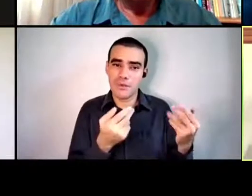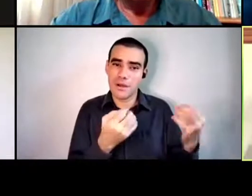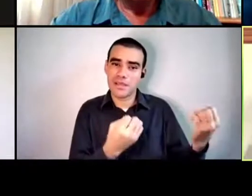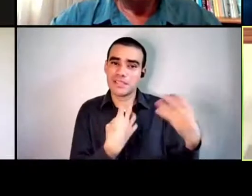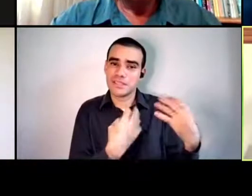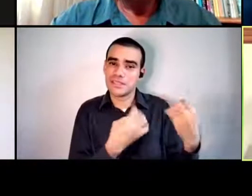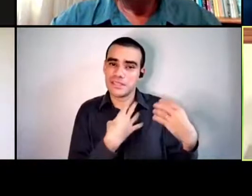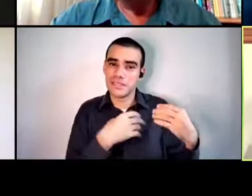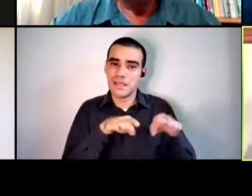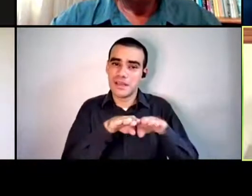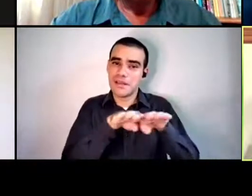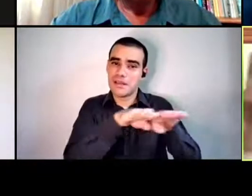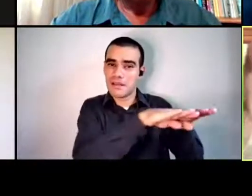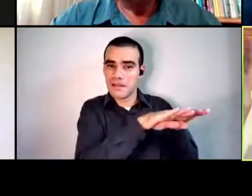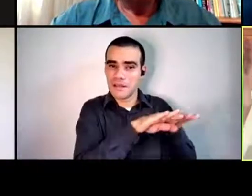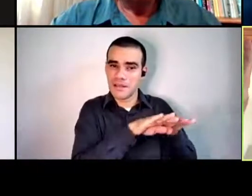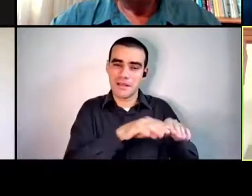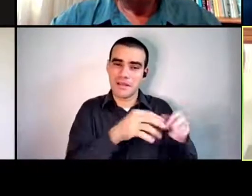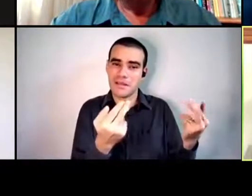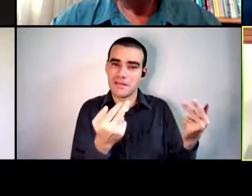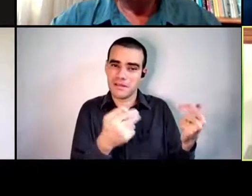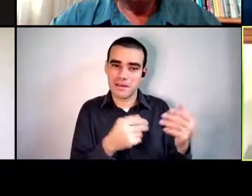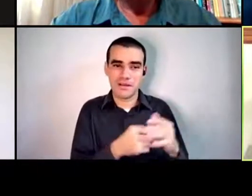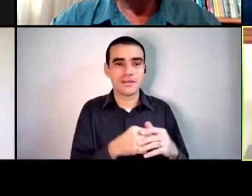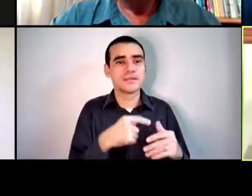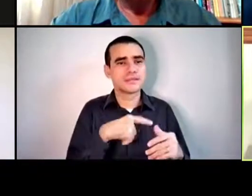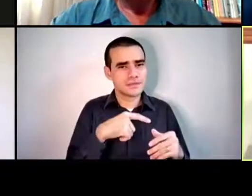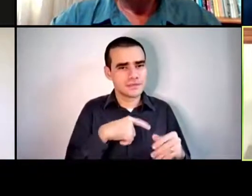they had the same education as the rest of them.